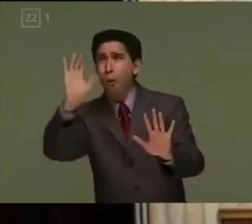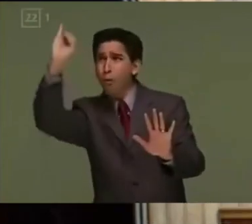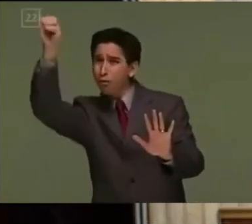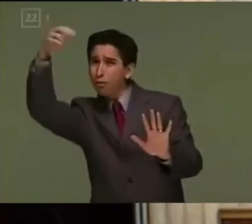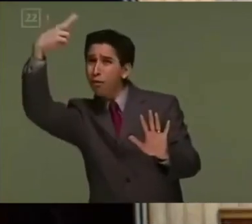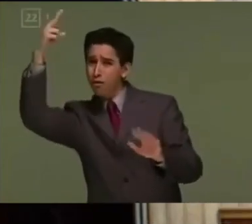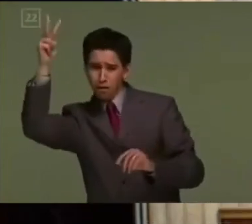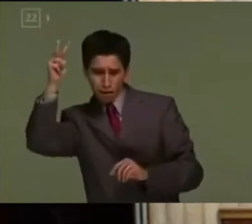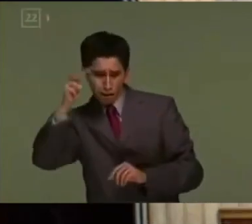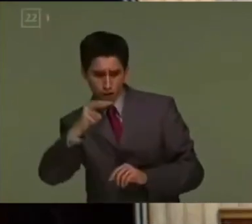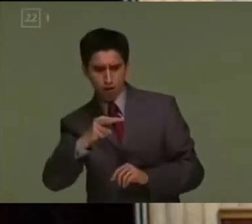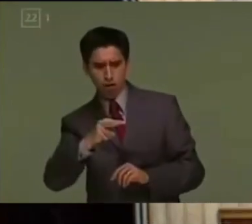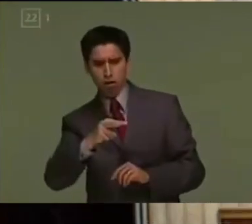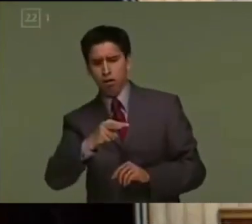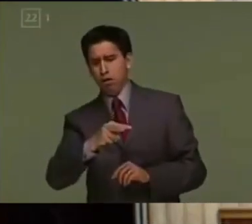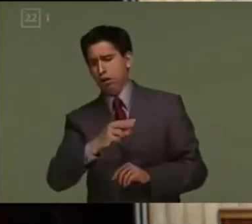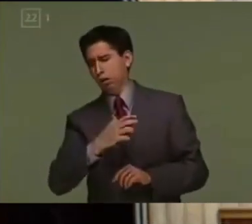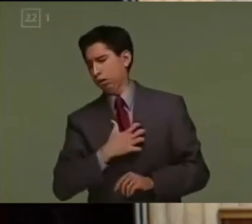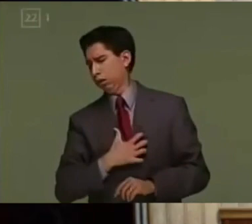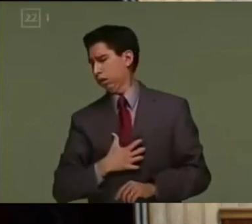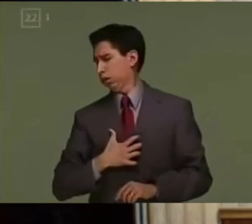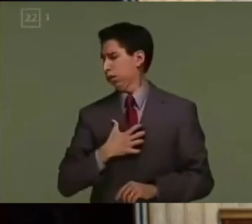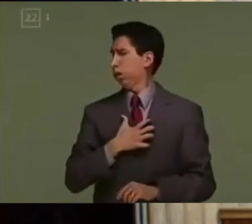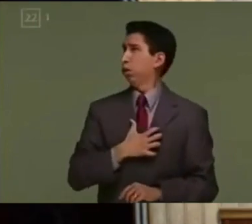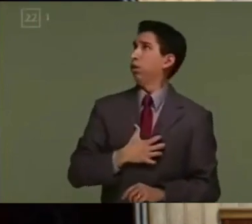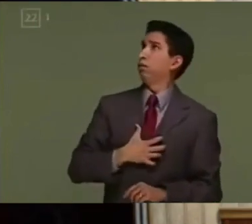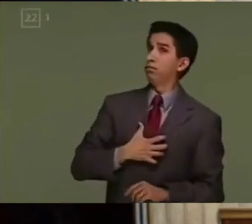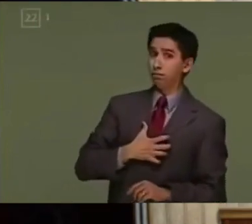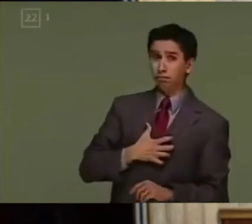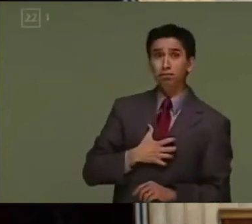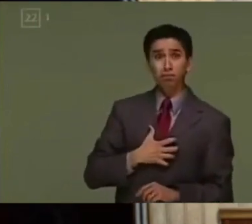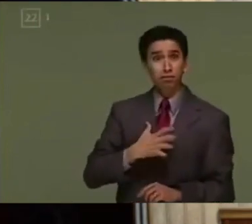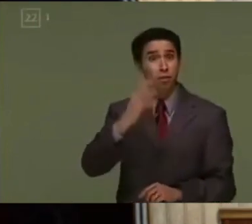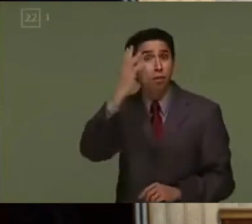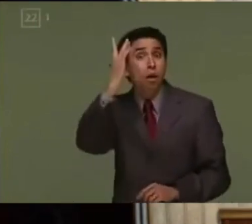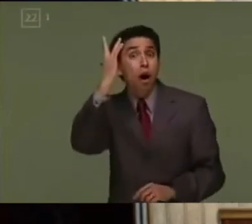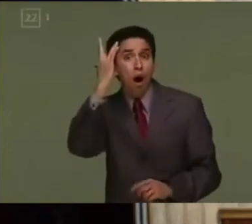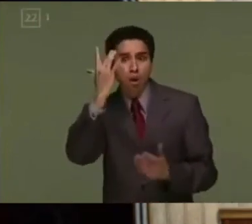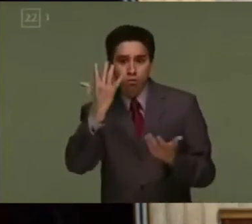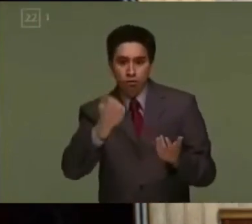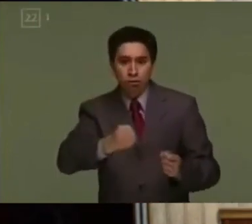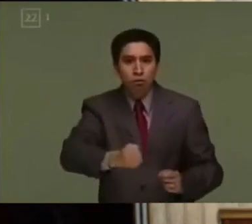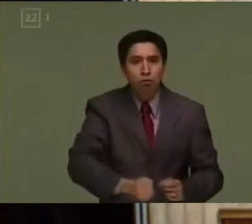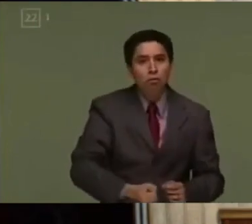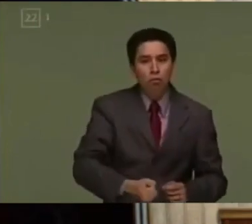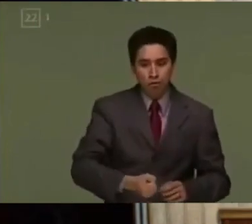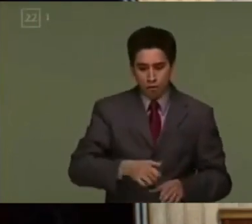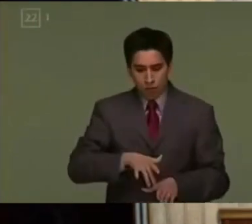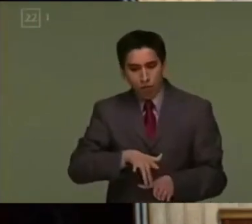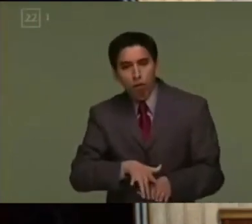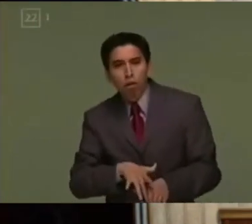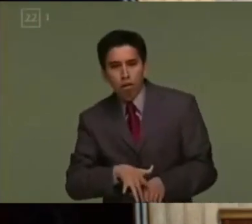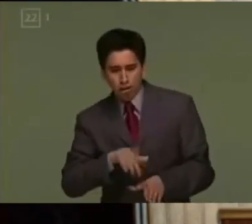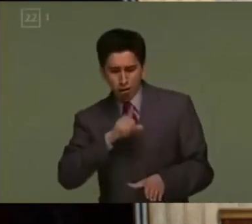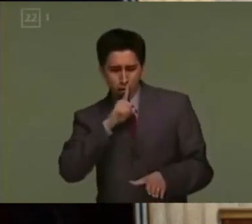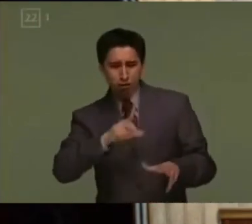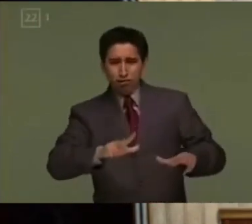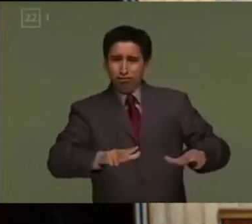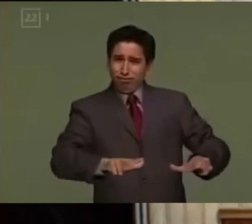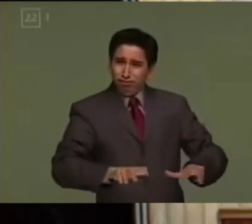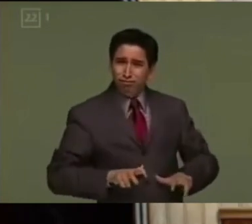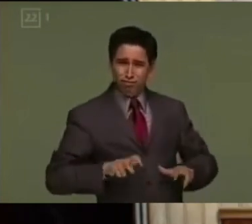sent me an email the other day. He alleges that he's a Jehovah's Witness, didn't tell me how long or anything. The Holy Spirit